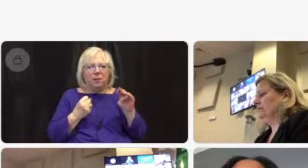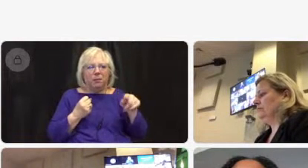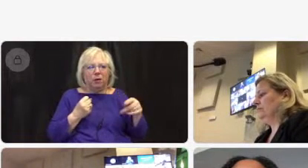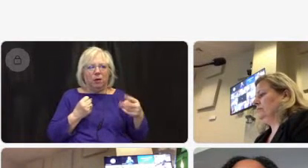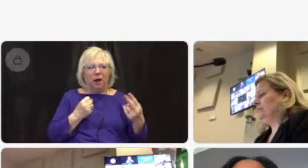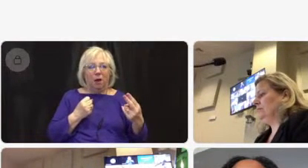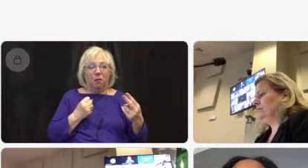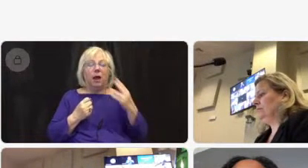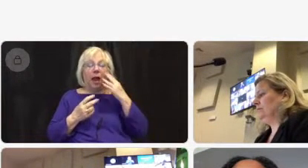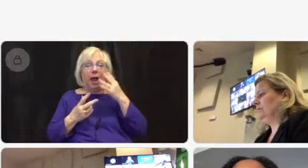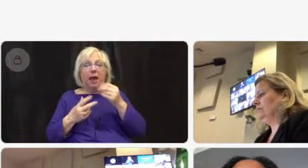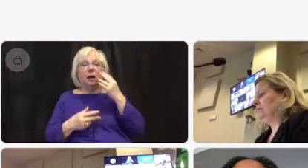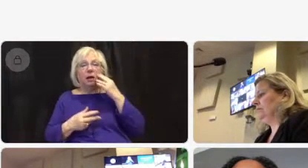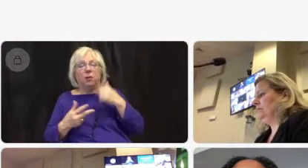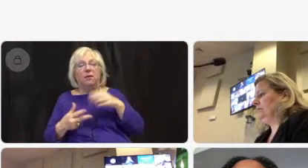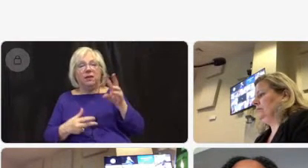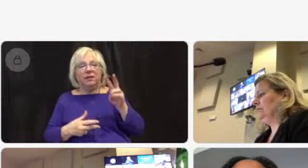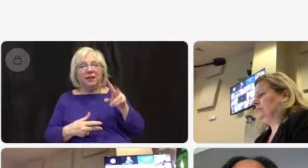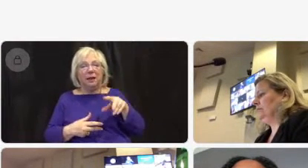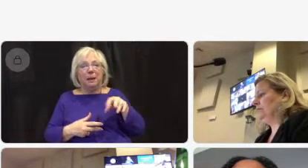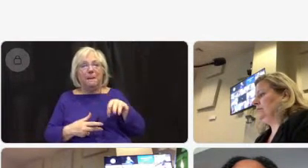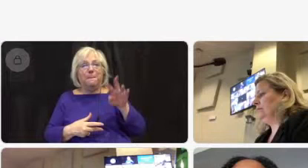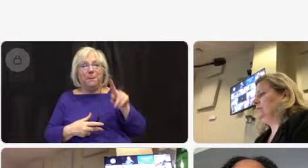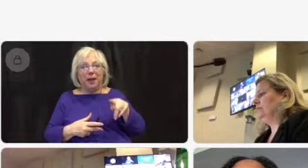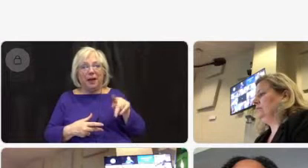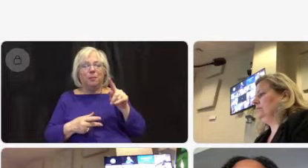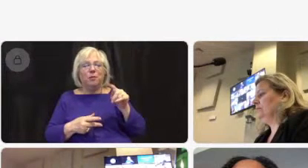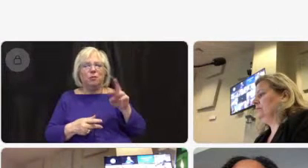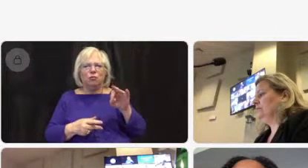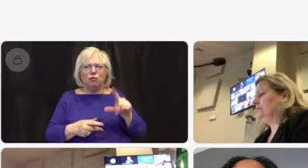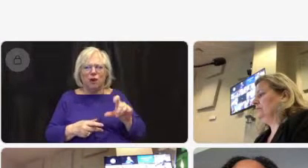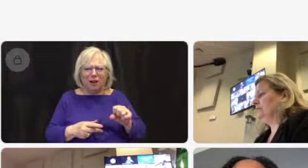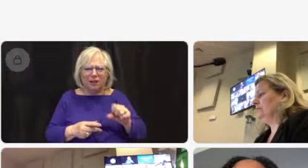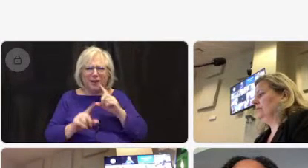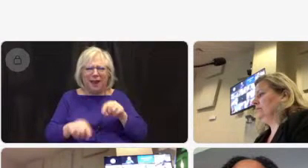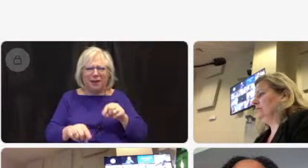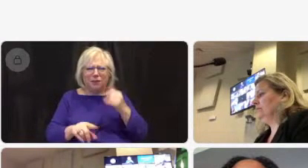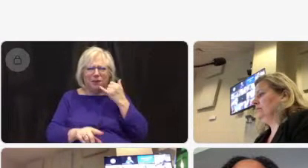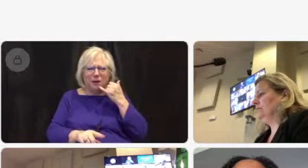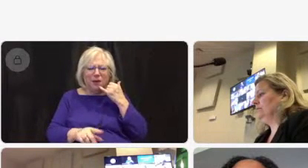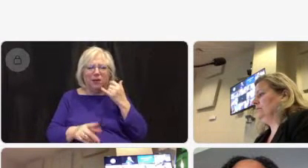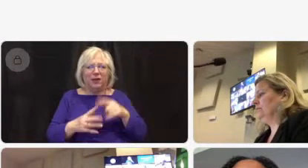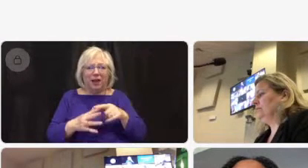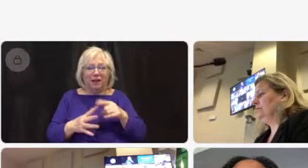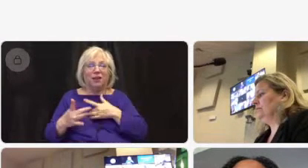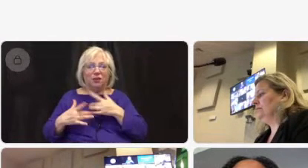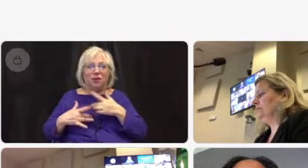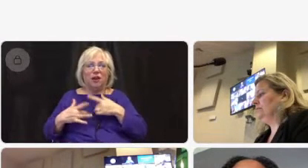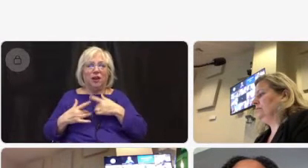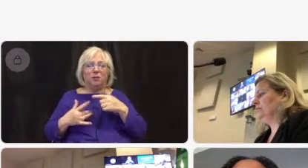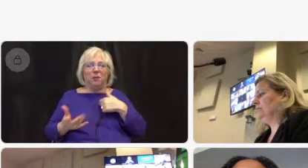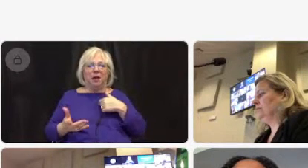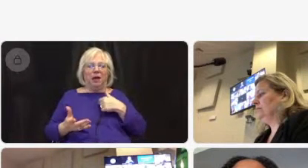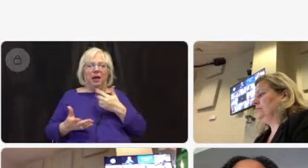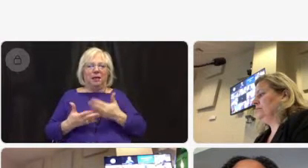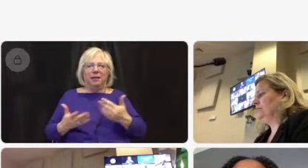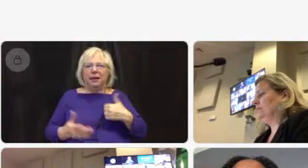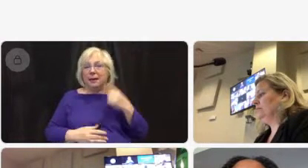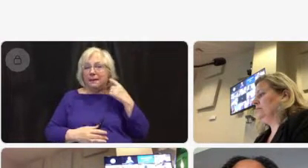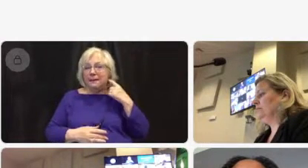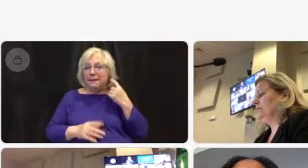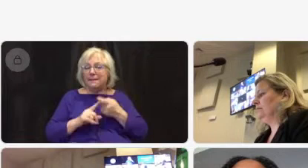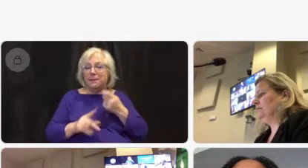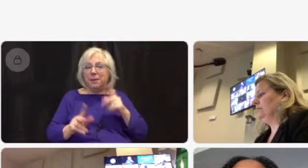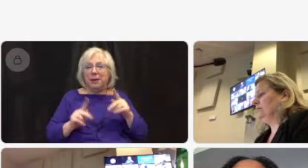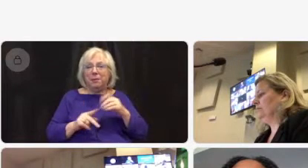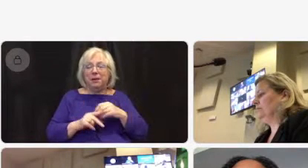trucks now answering calls. It's just very concerning, and the things I'm hearing from my constituents and just